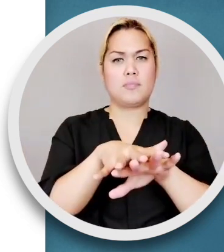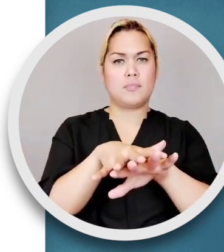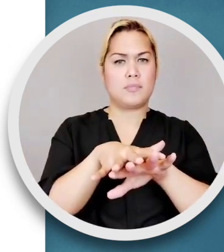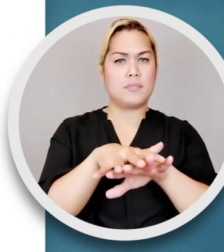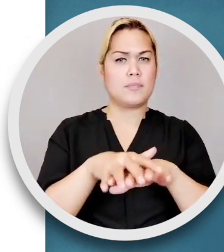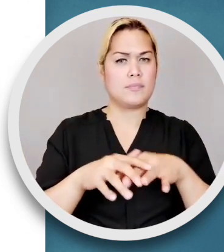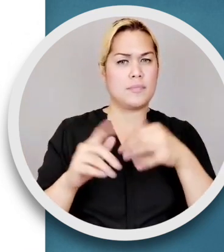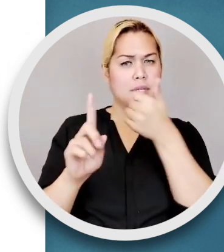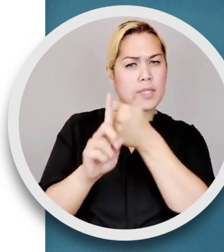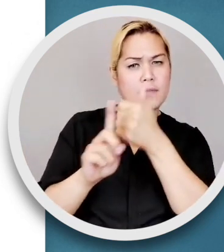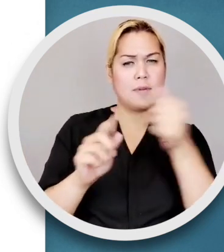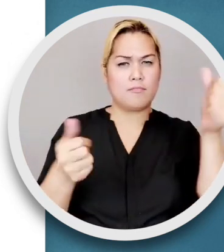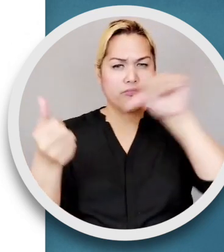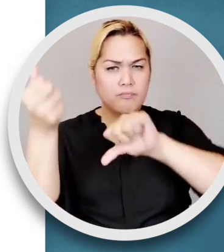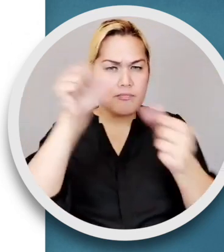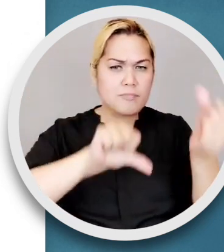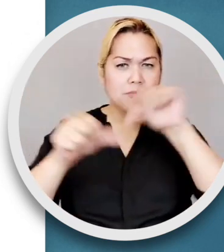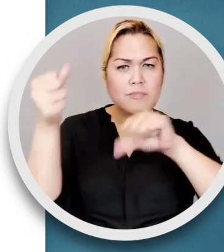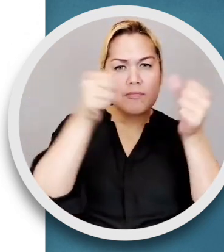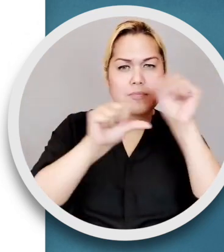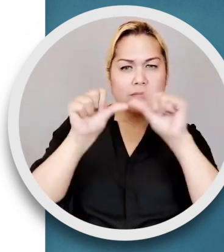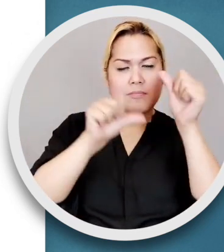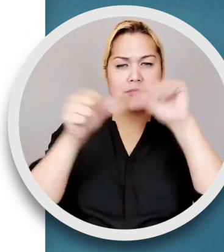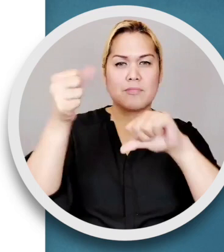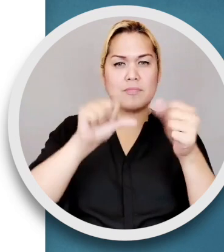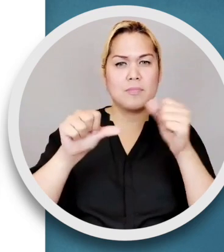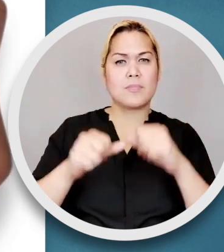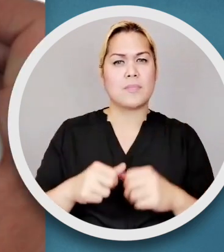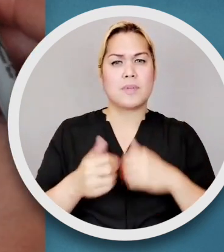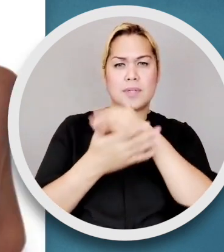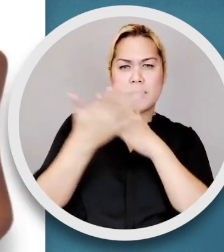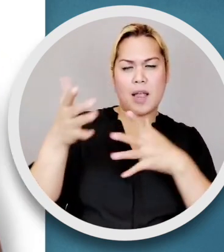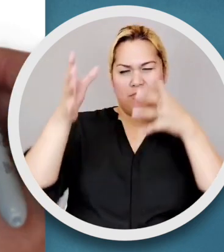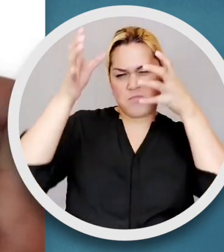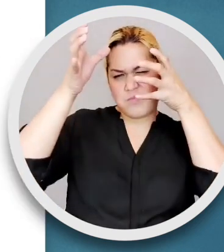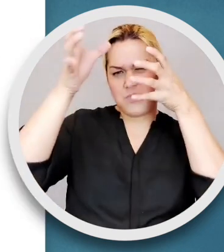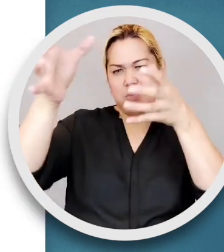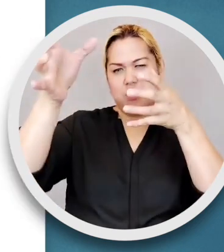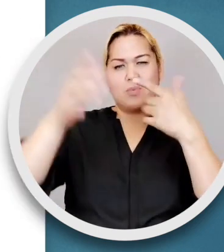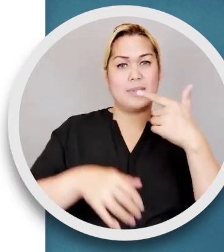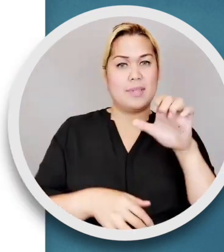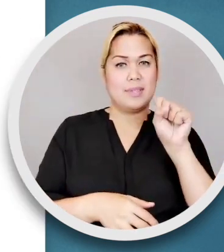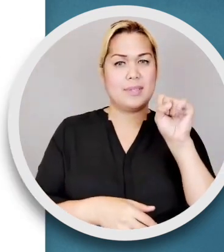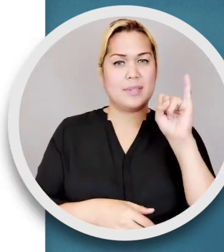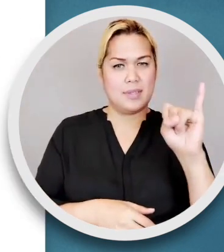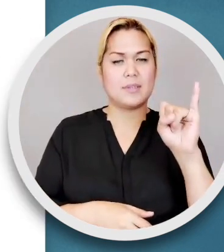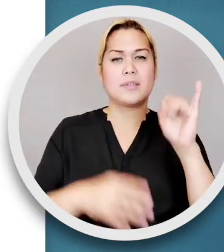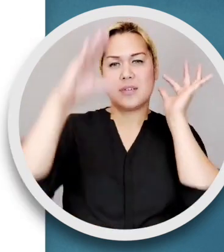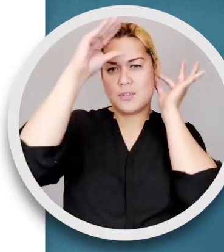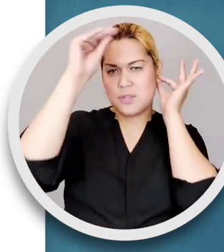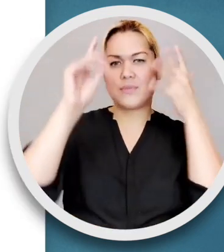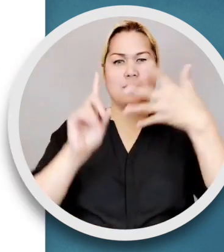GESI laboratory, which will consist of select GESI experts gathered virtually or in person to generate